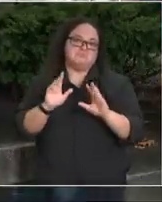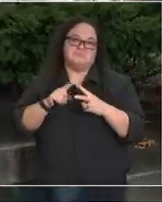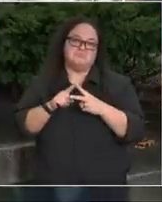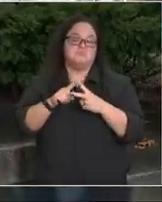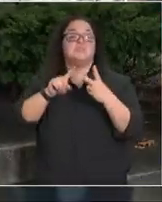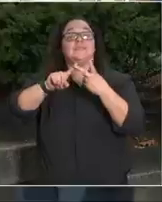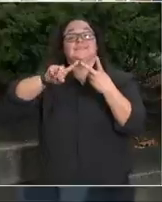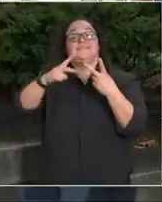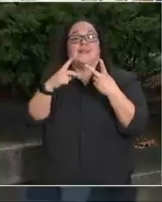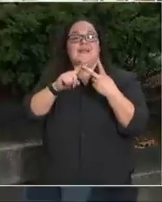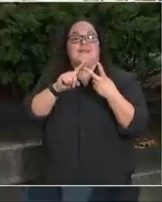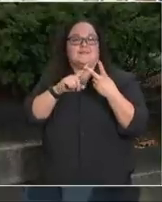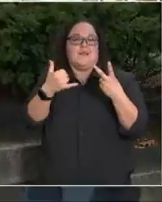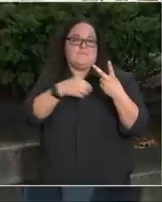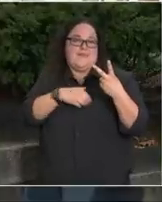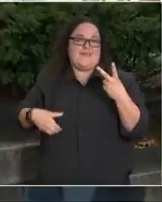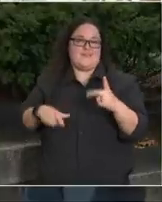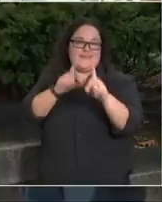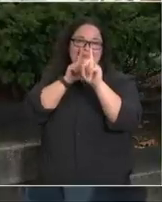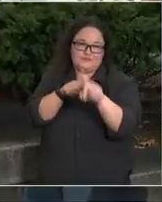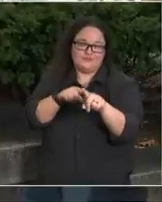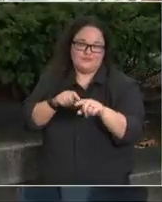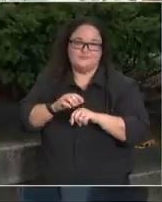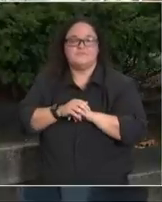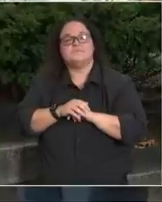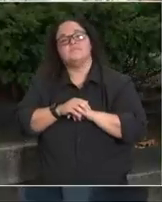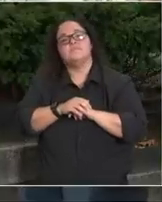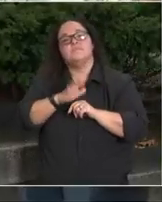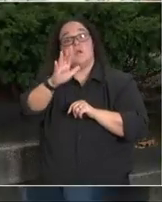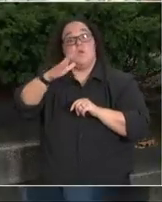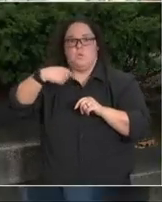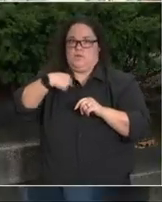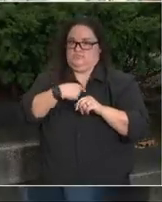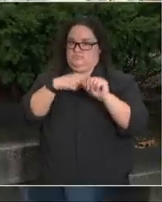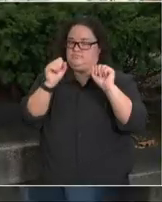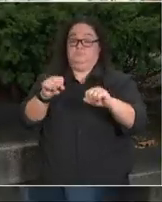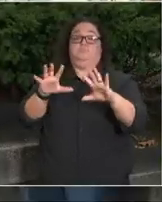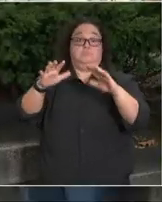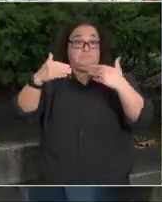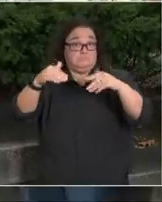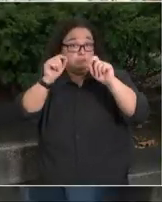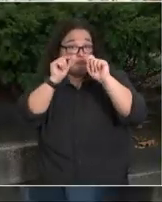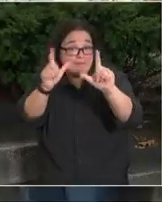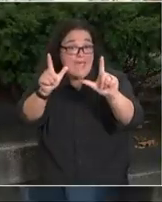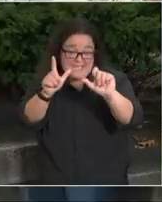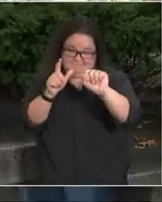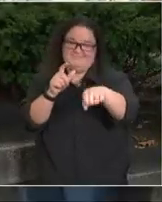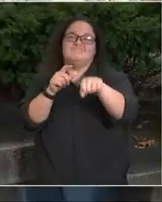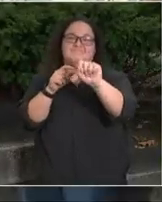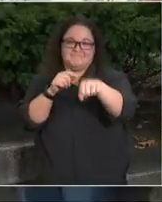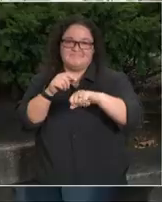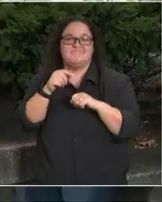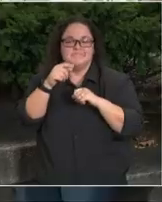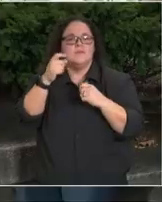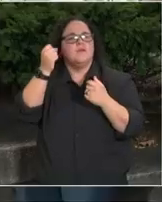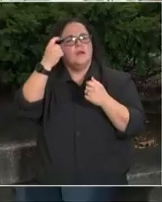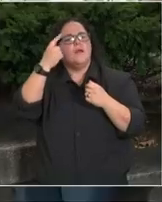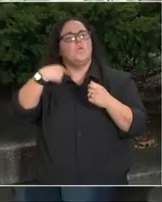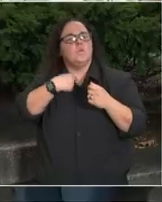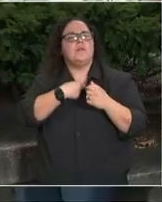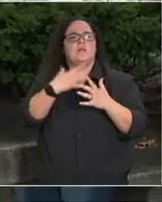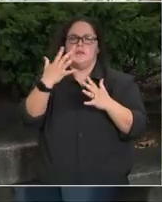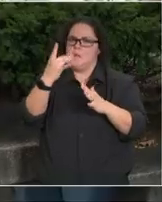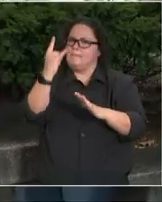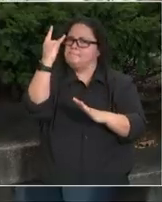We were surprised. I think you know that we reached out immediately to the Attorney General as